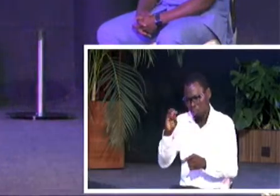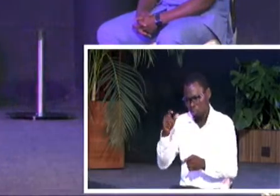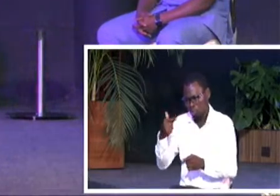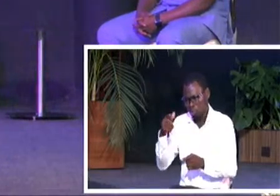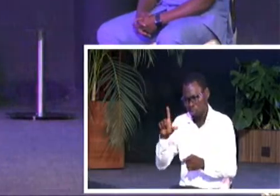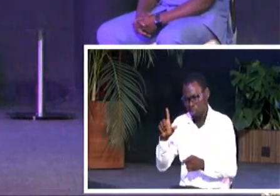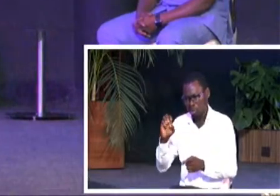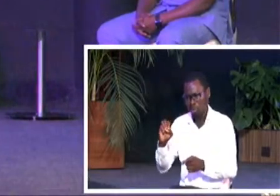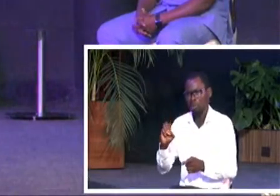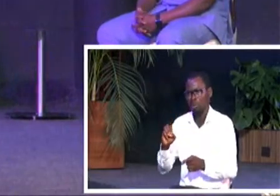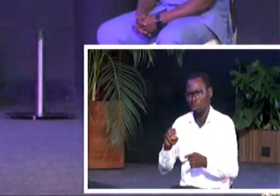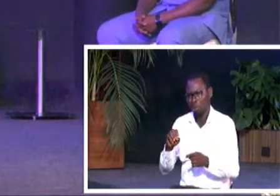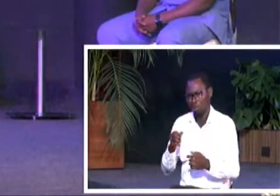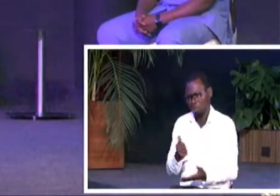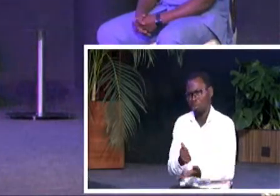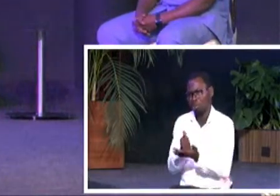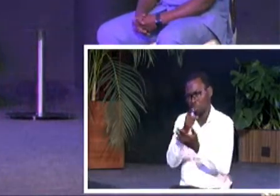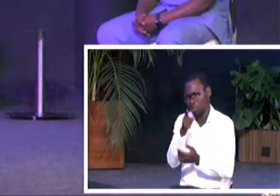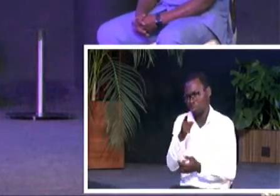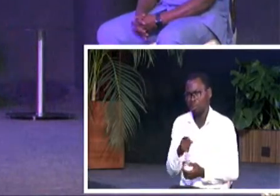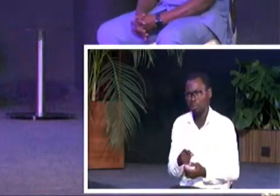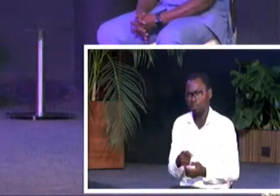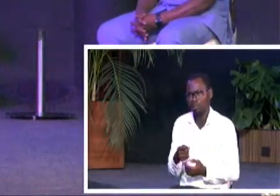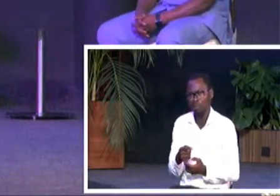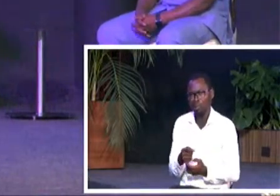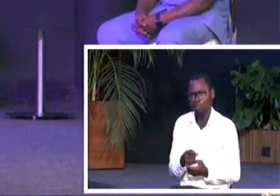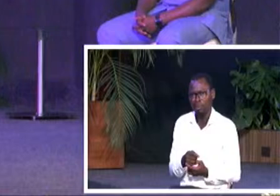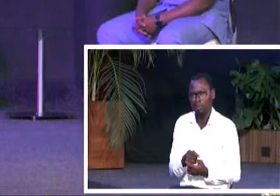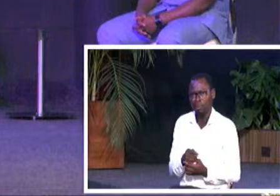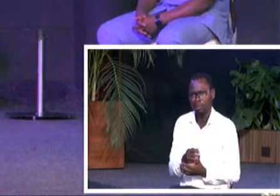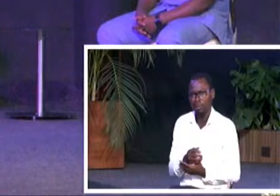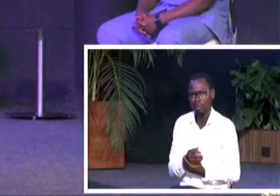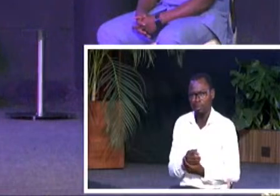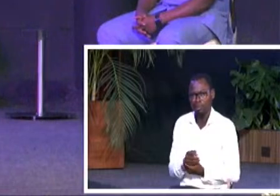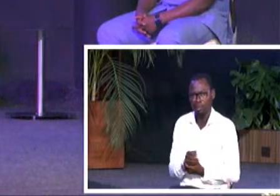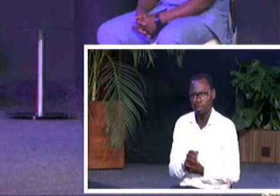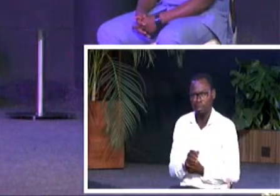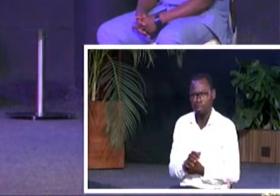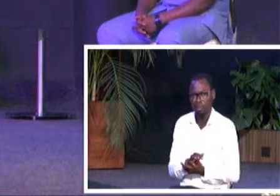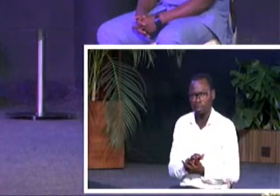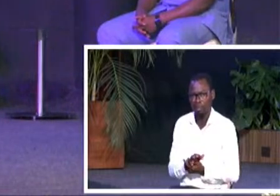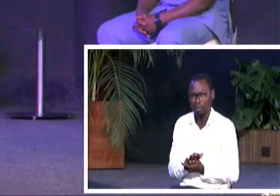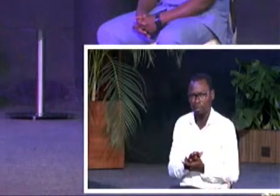tool. Thank you. So before we sign off on this, there's a couple of other questions that